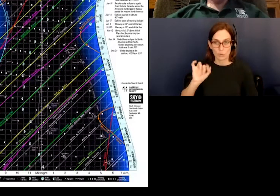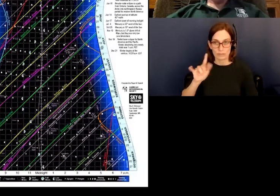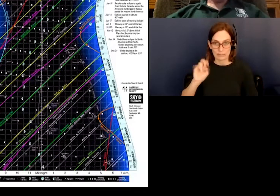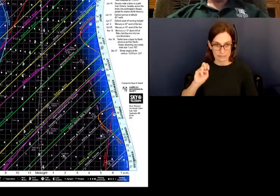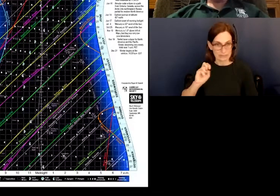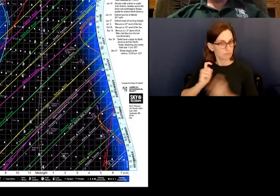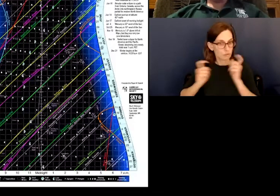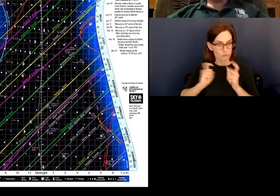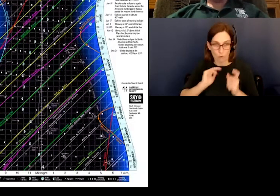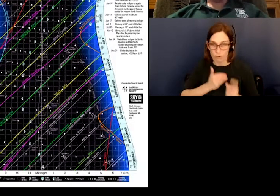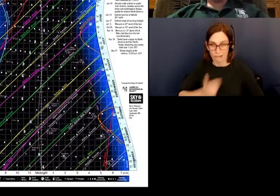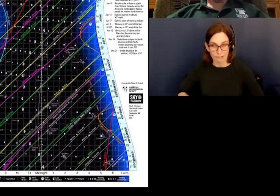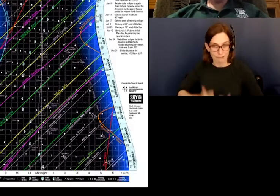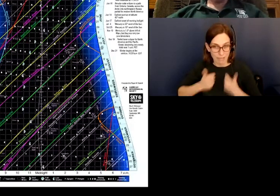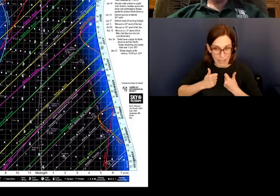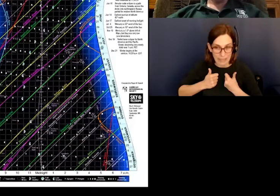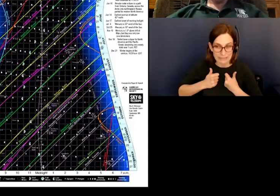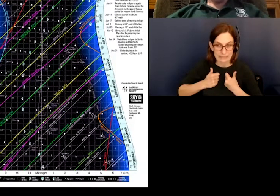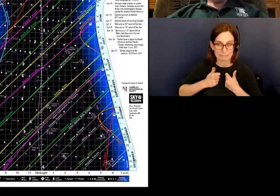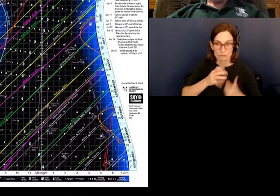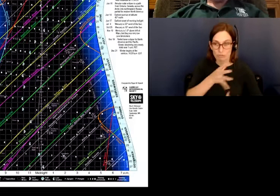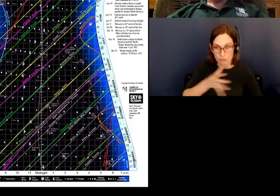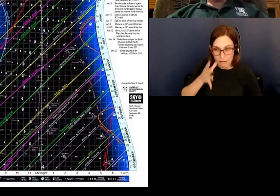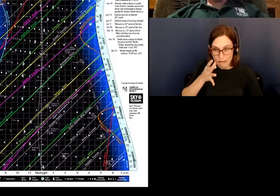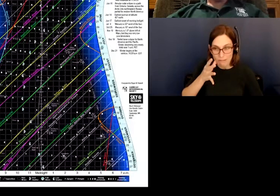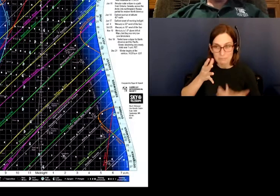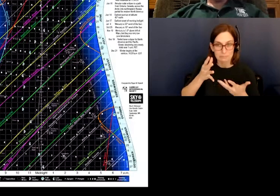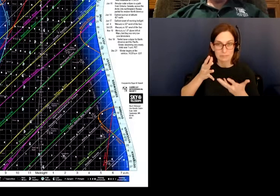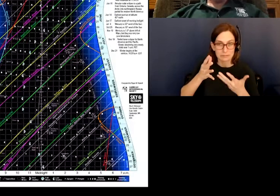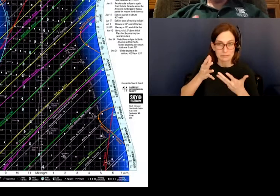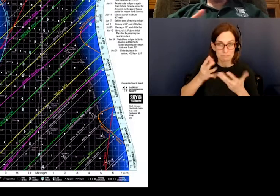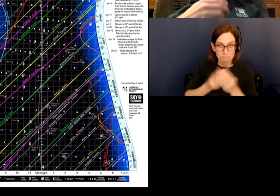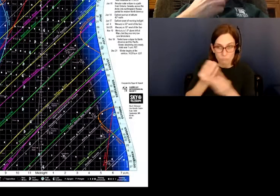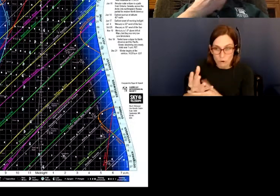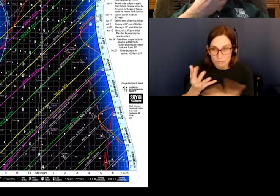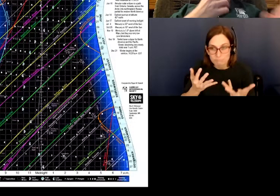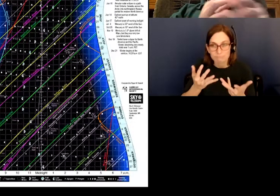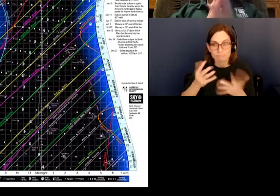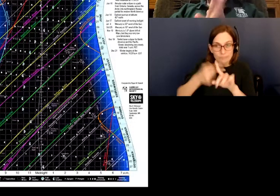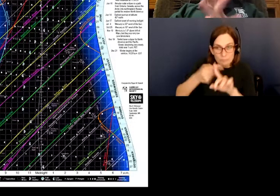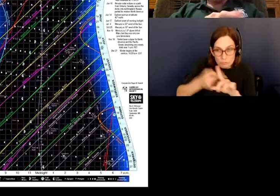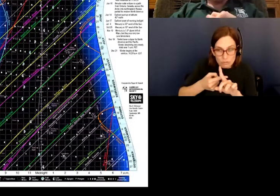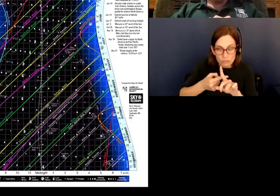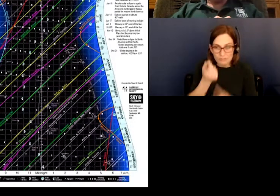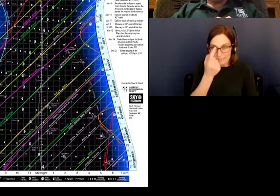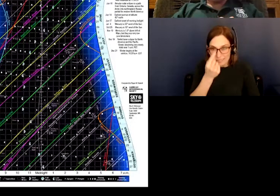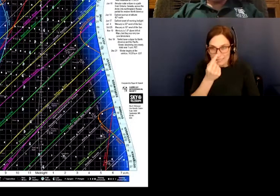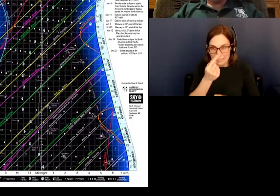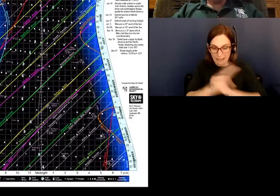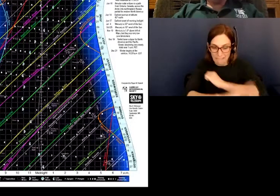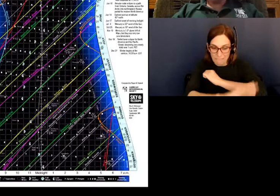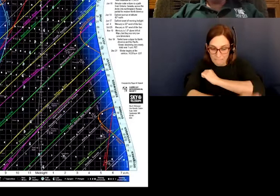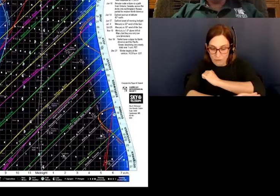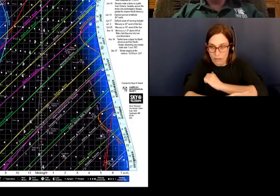crops. It controls our agricultural cycles, our temperatures. Throughout the fall, you've probably noticed the sun has been